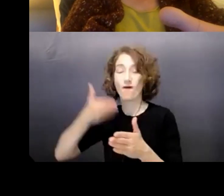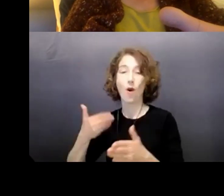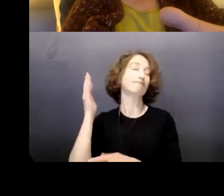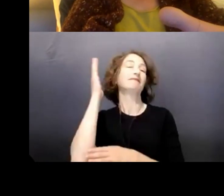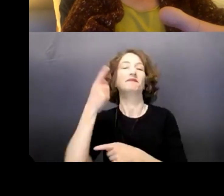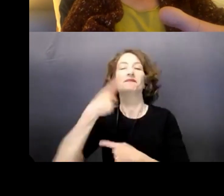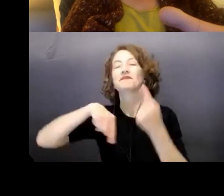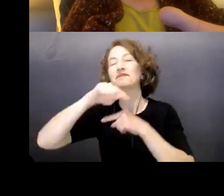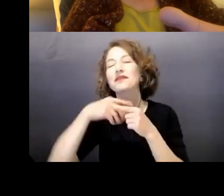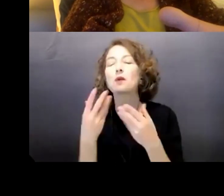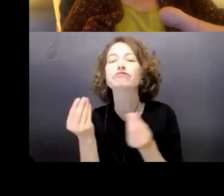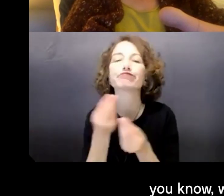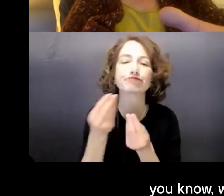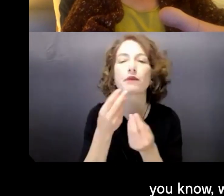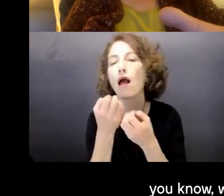about,